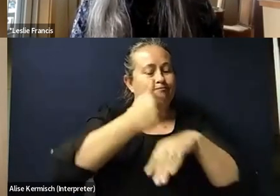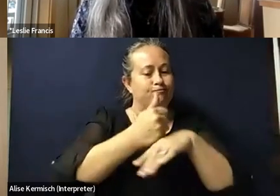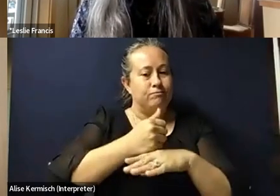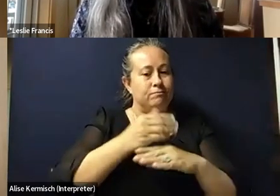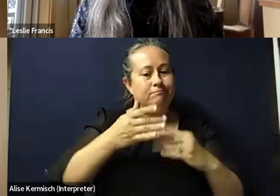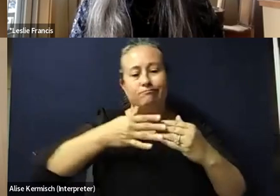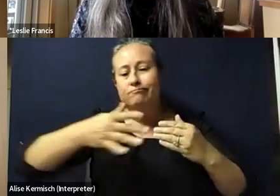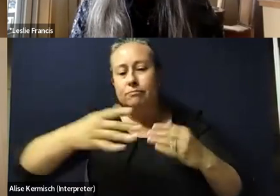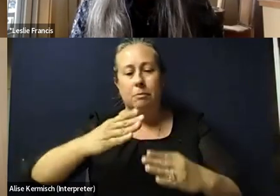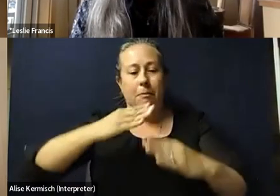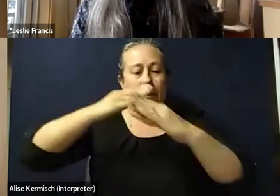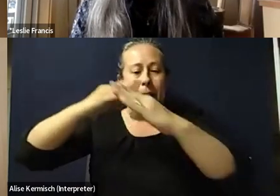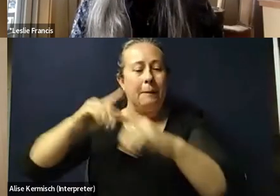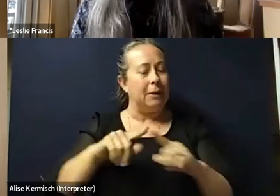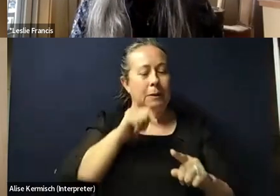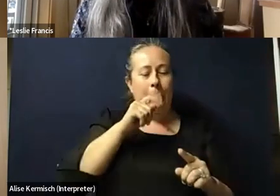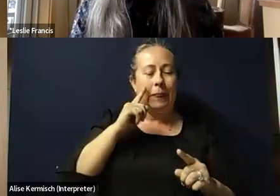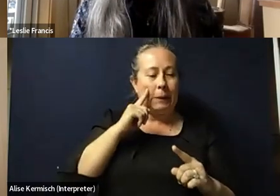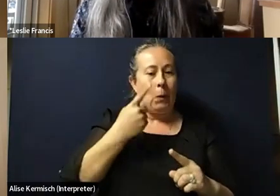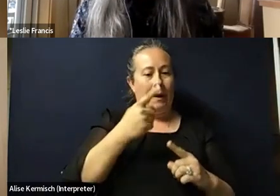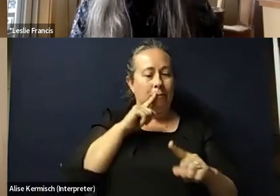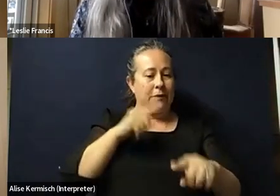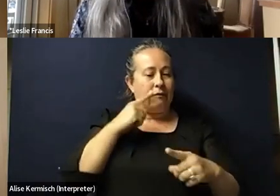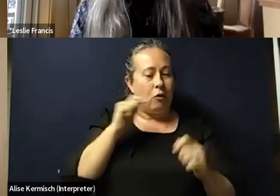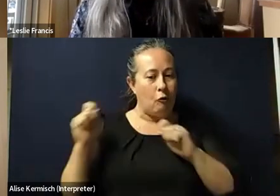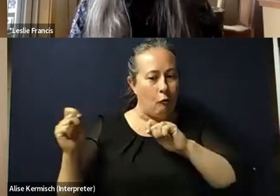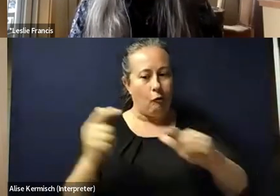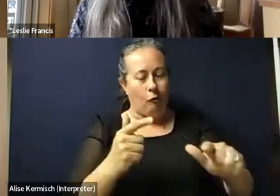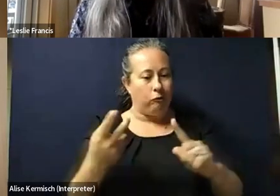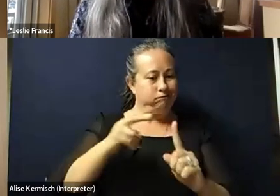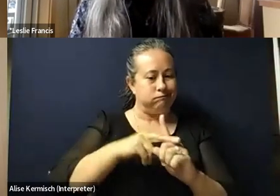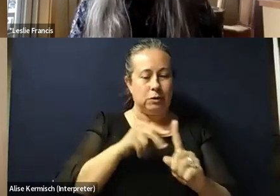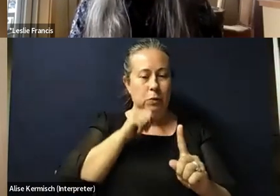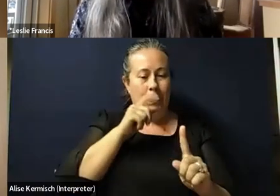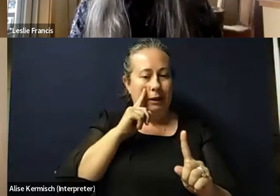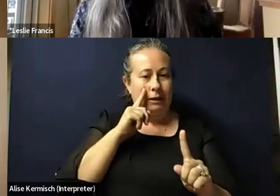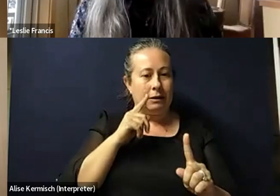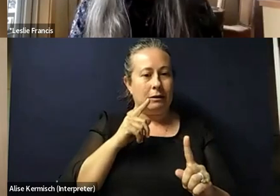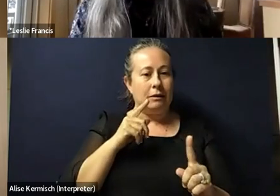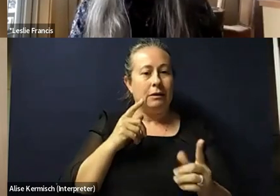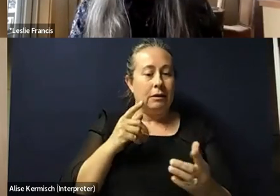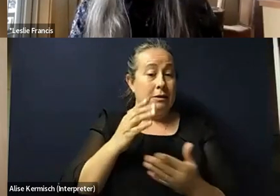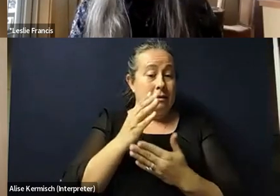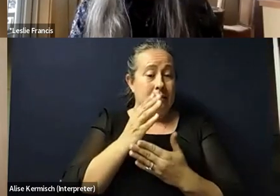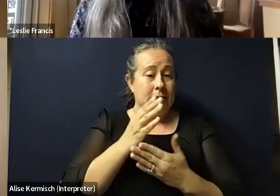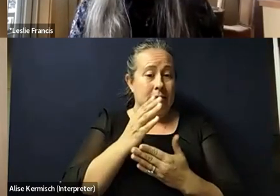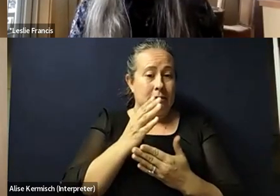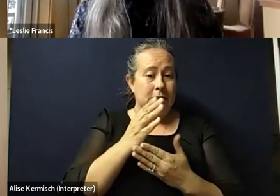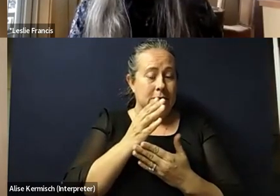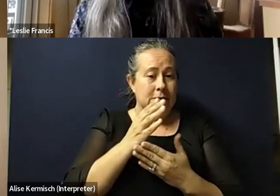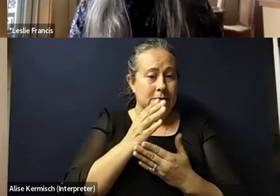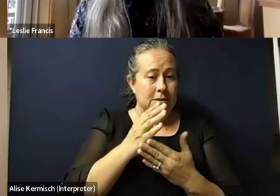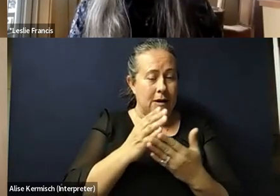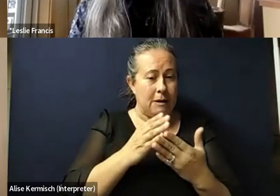don't think we can have one answer for everyone. I think Tom Shakespeare's work is exactly on these issues, right?